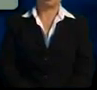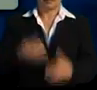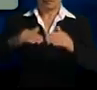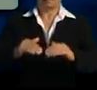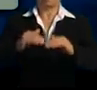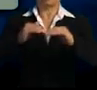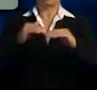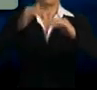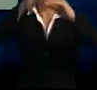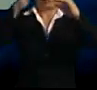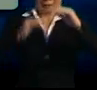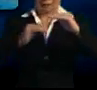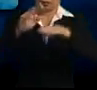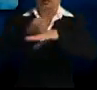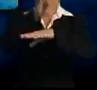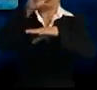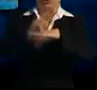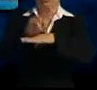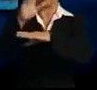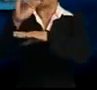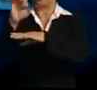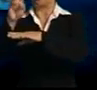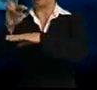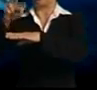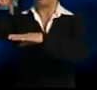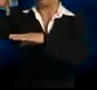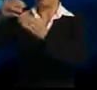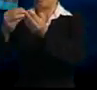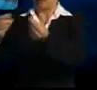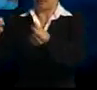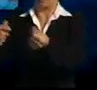Next, we use iron powder.